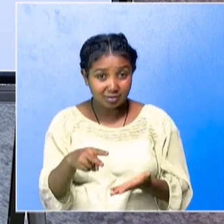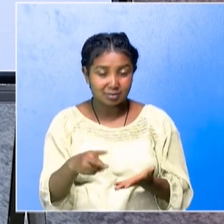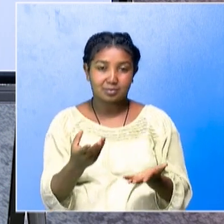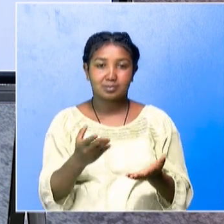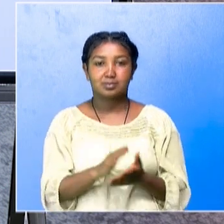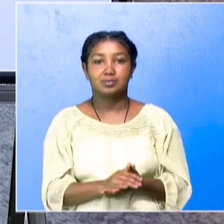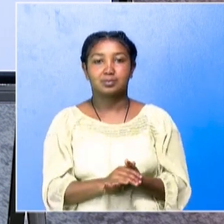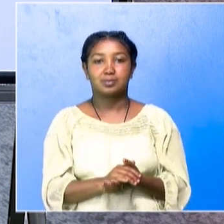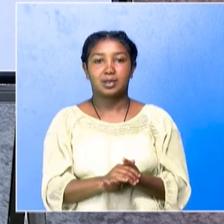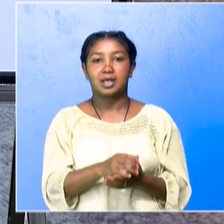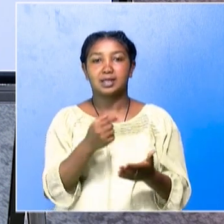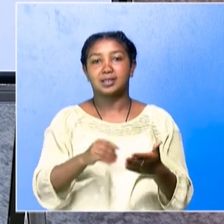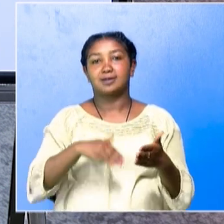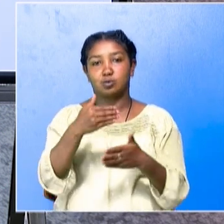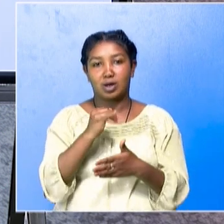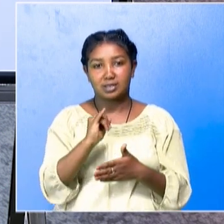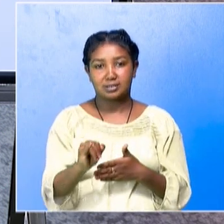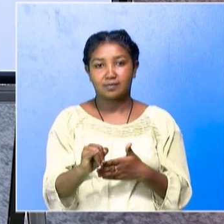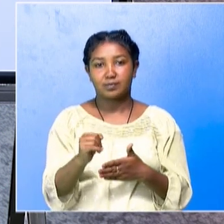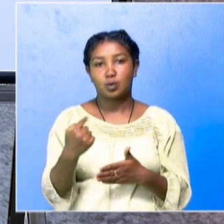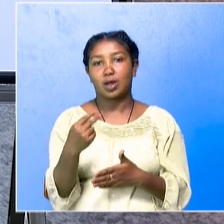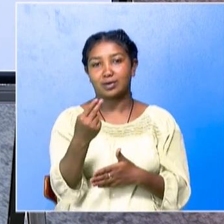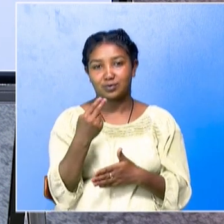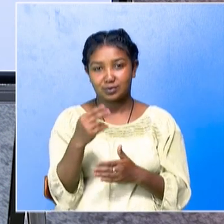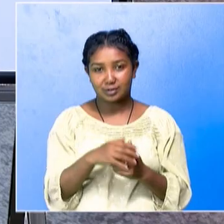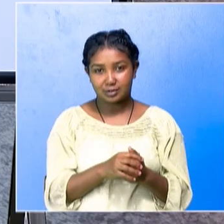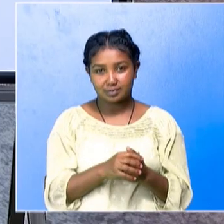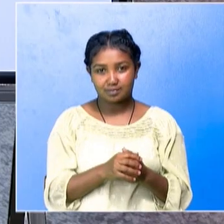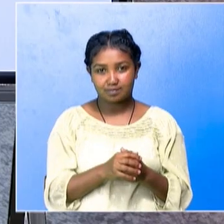well. Here is the next one is we can use